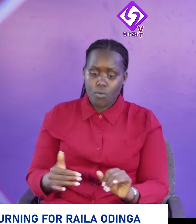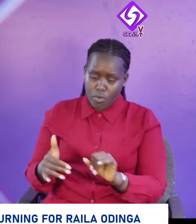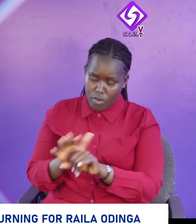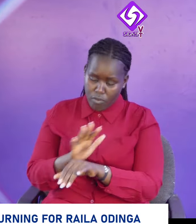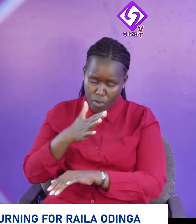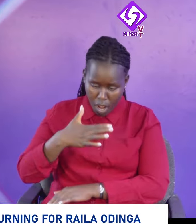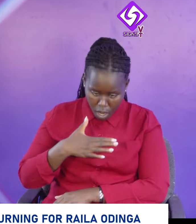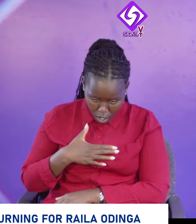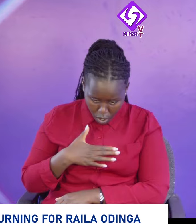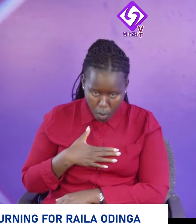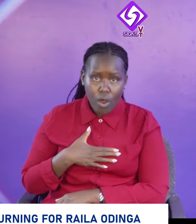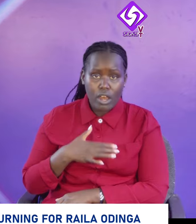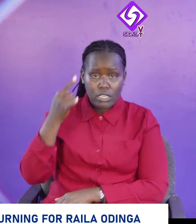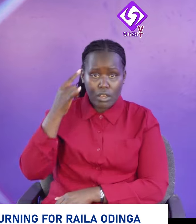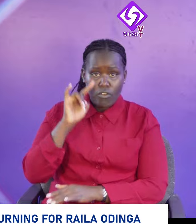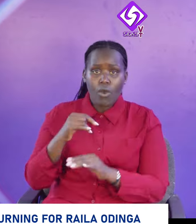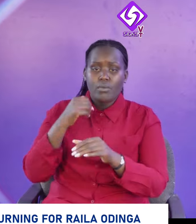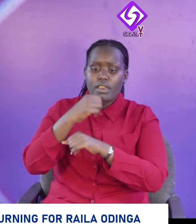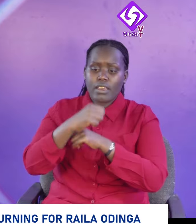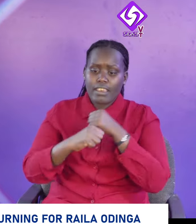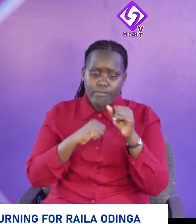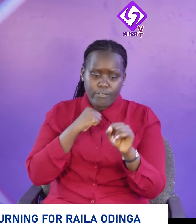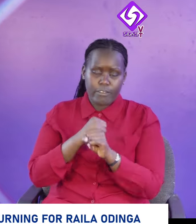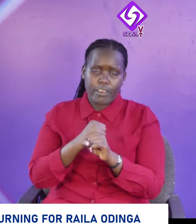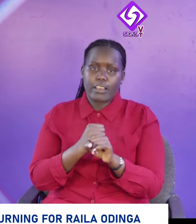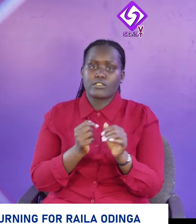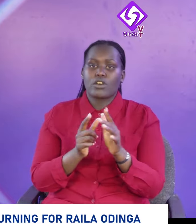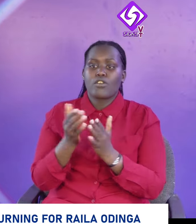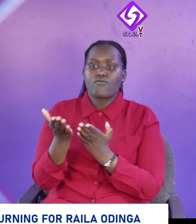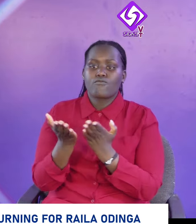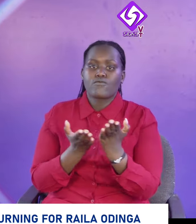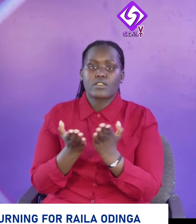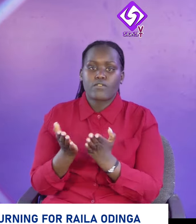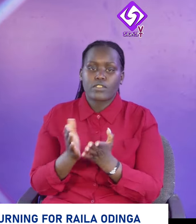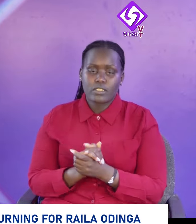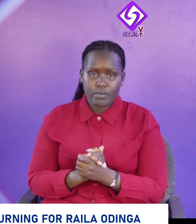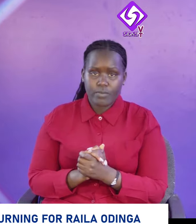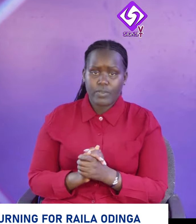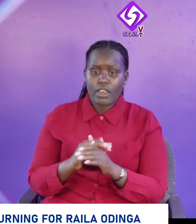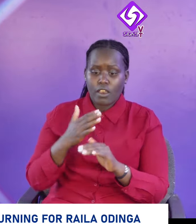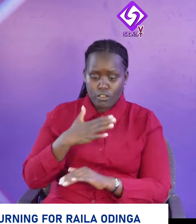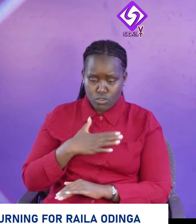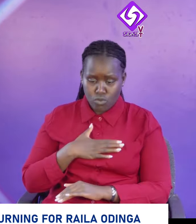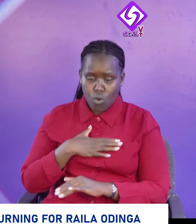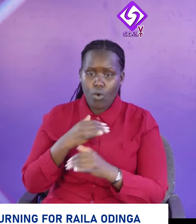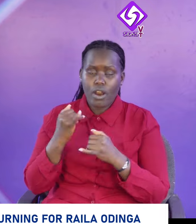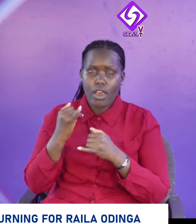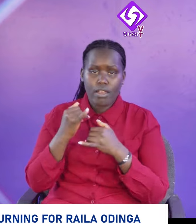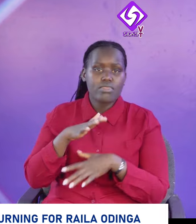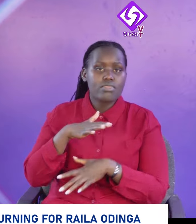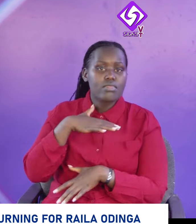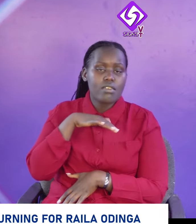in recognition of his decades-long service to the nation. To honor the late opposition leader,